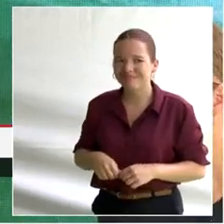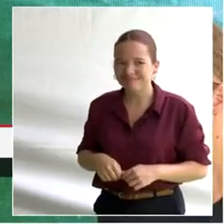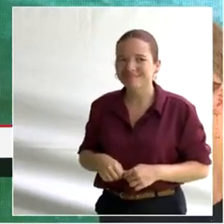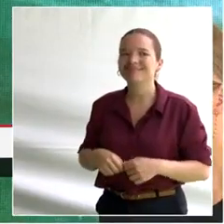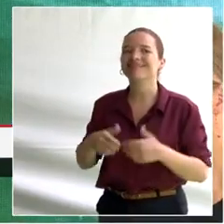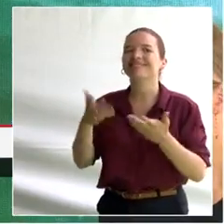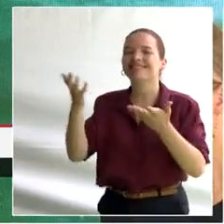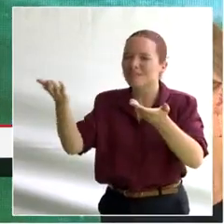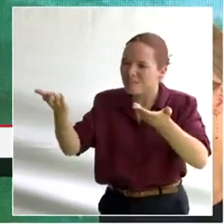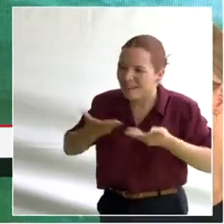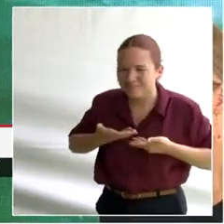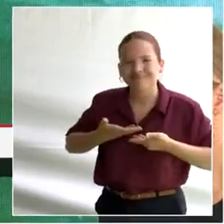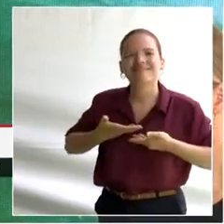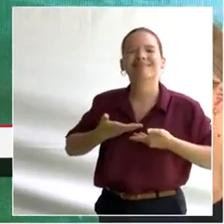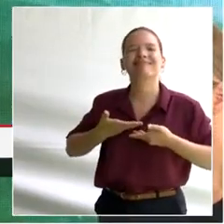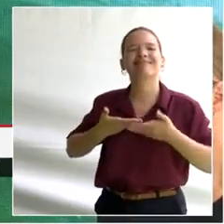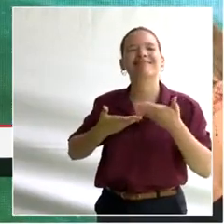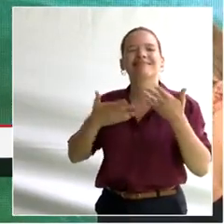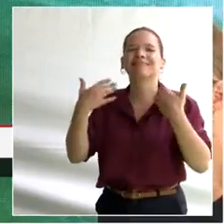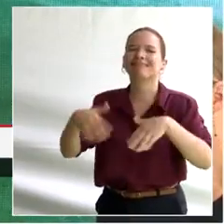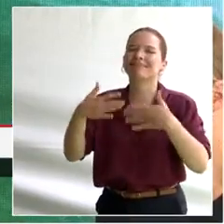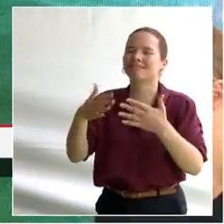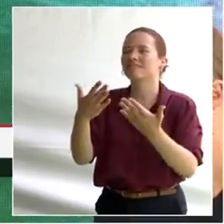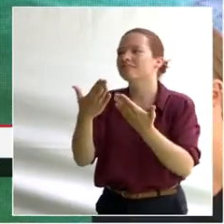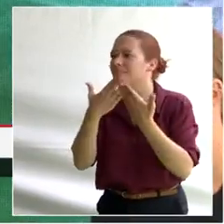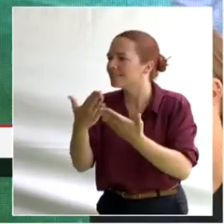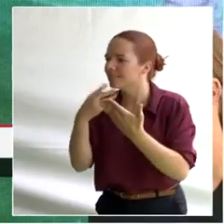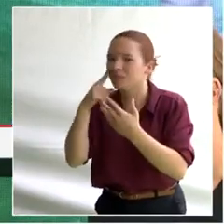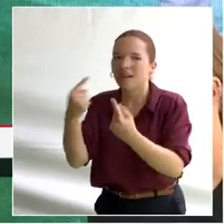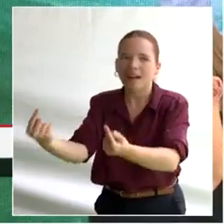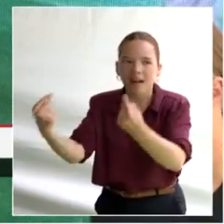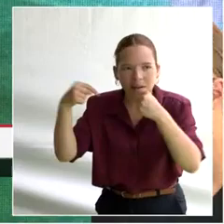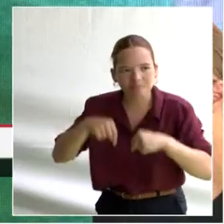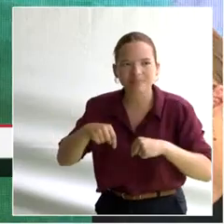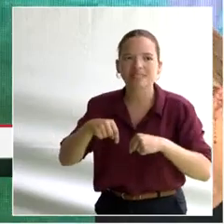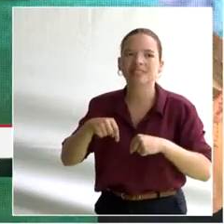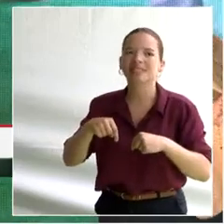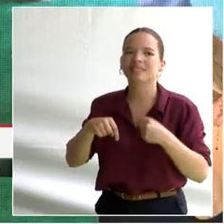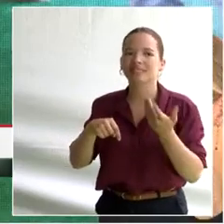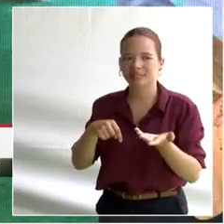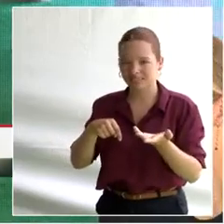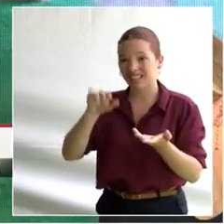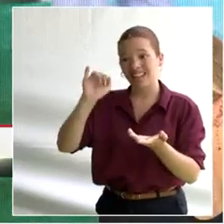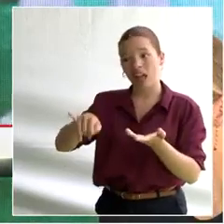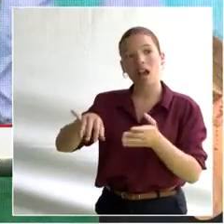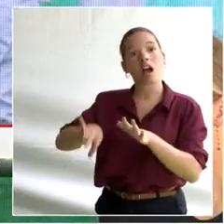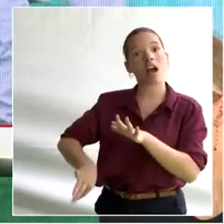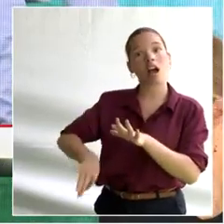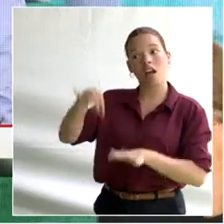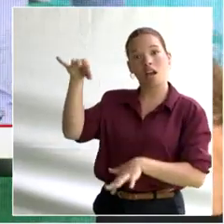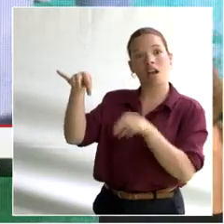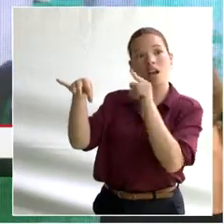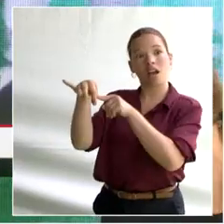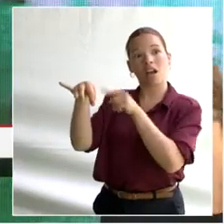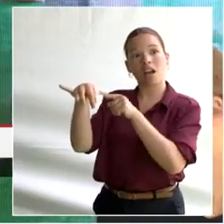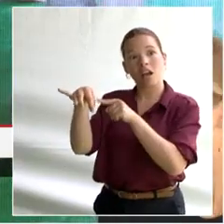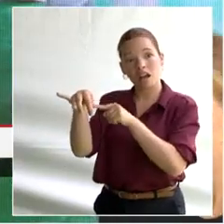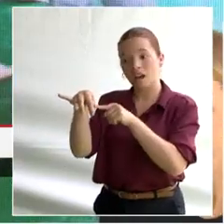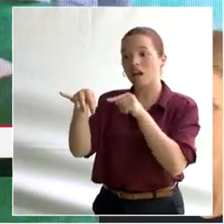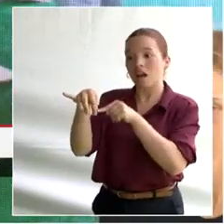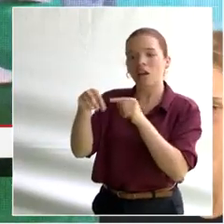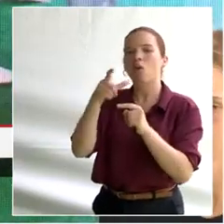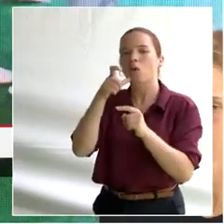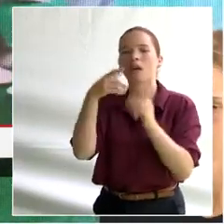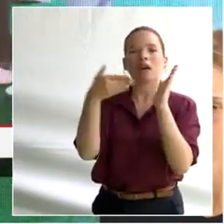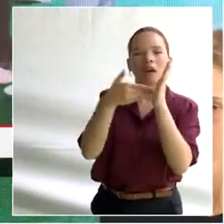draw ceremony. As you know, this is a ceremony to place the players and how we're going to do